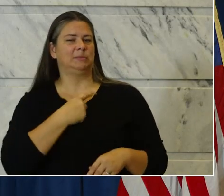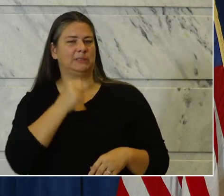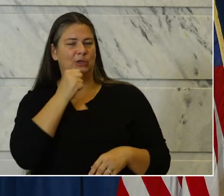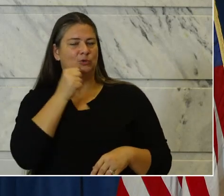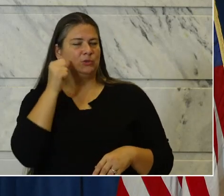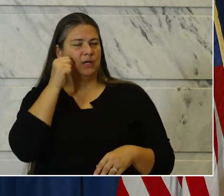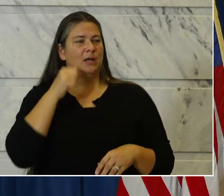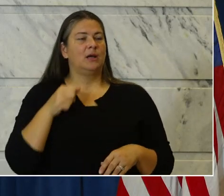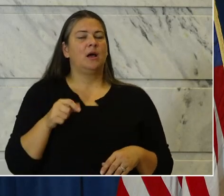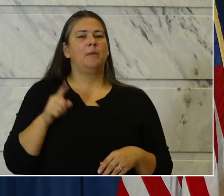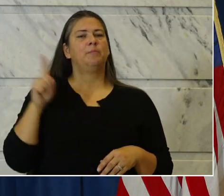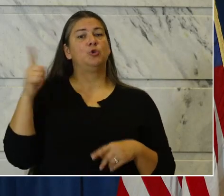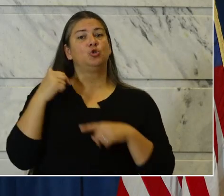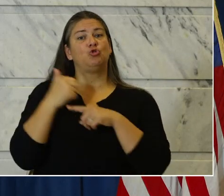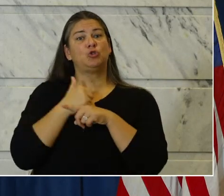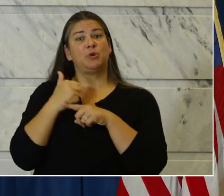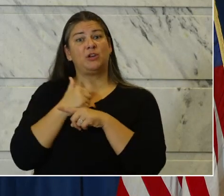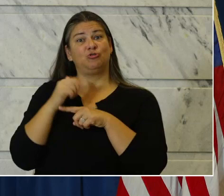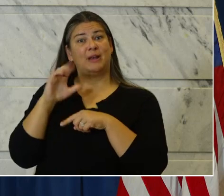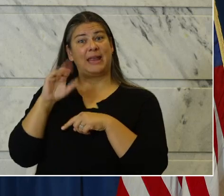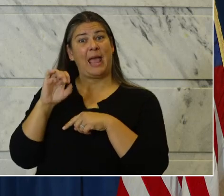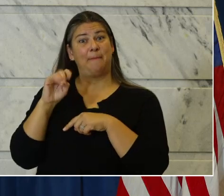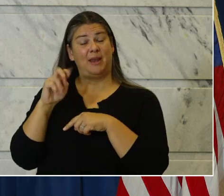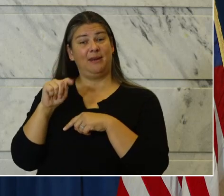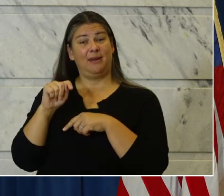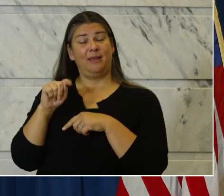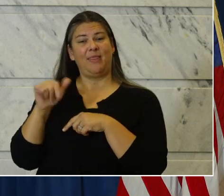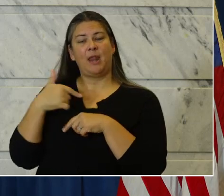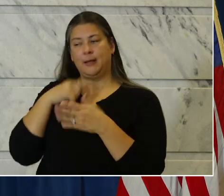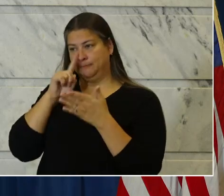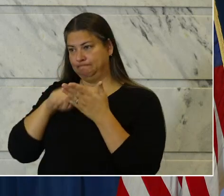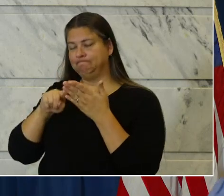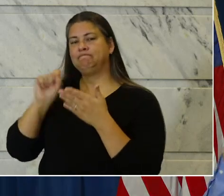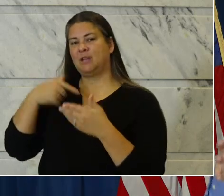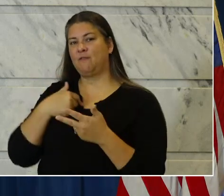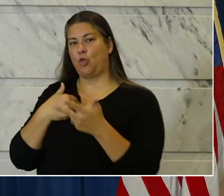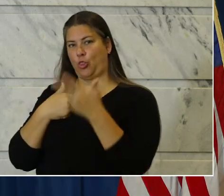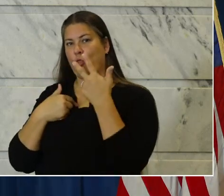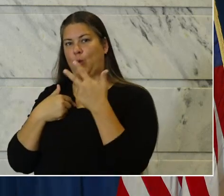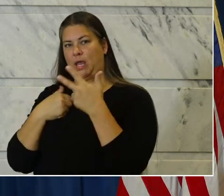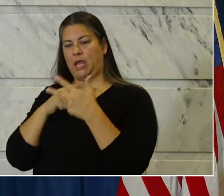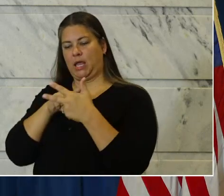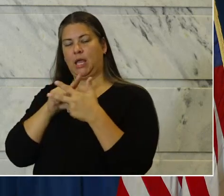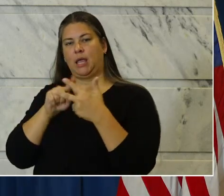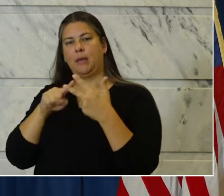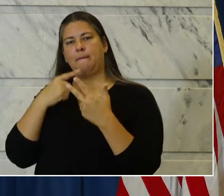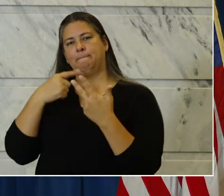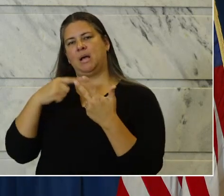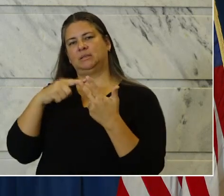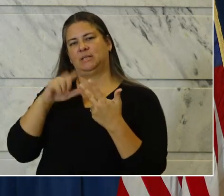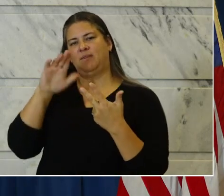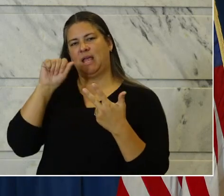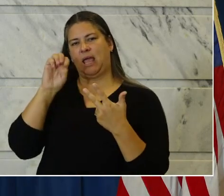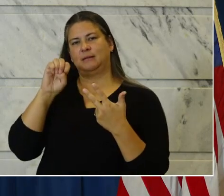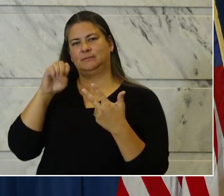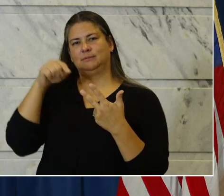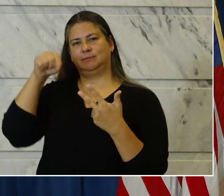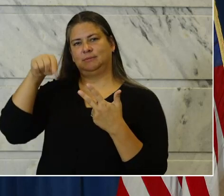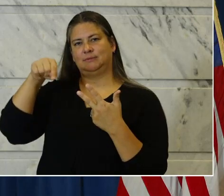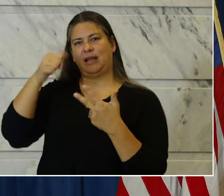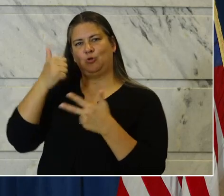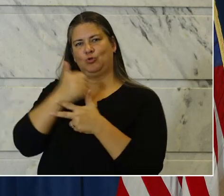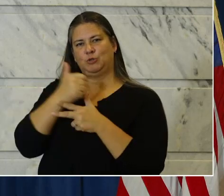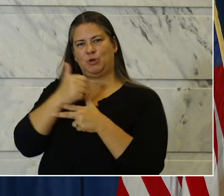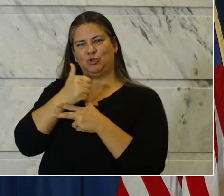had 3 positive cases of COVID-19 in and around the transportation cabinet where we deal